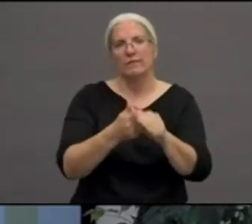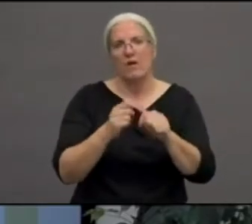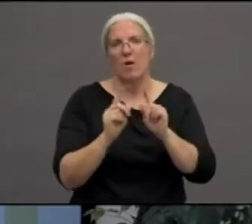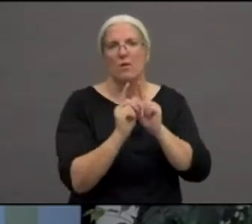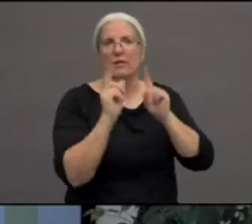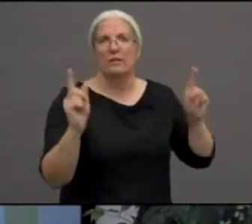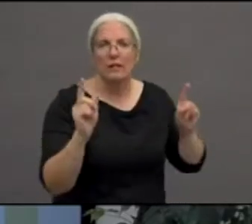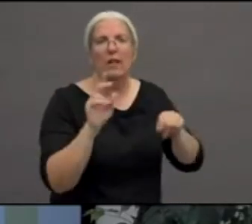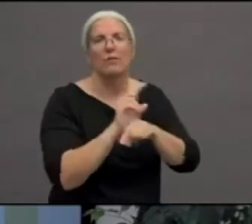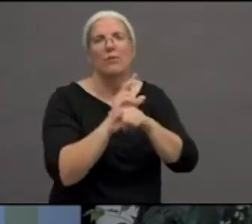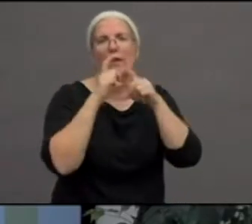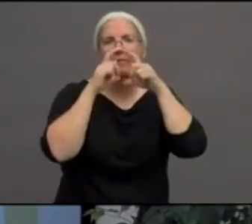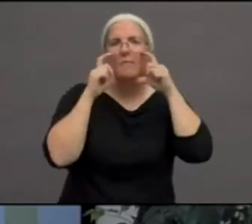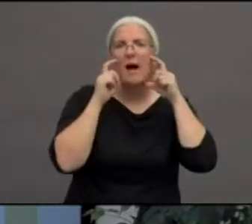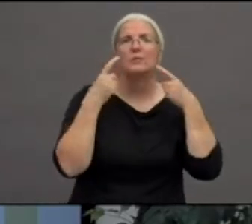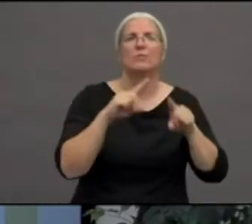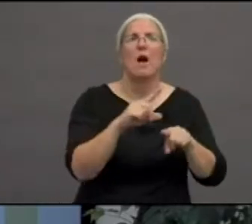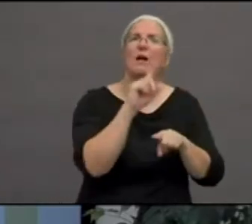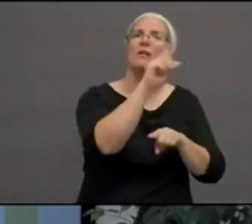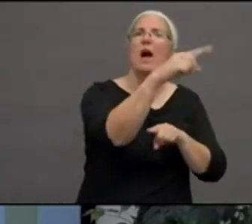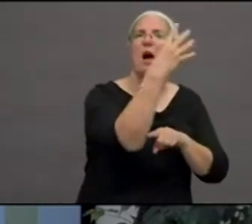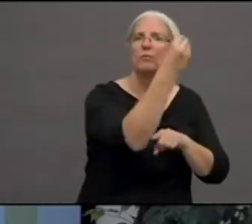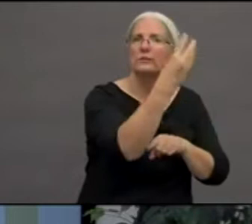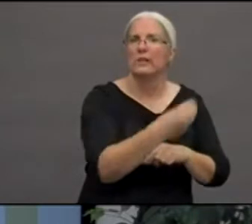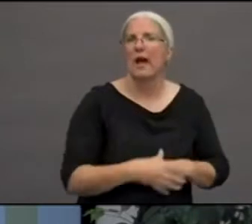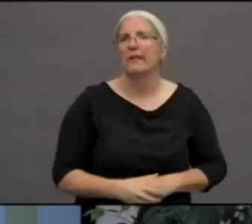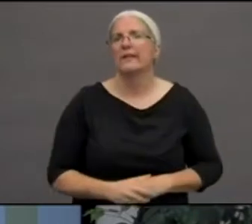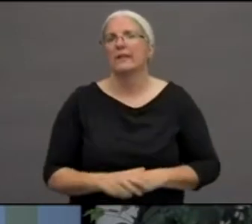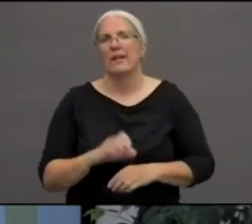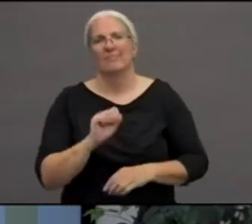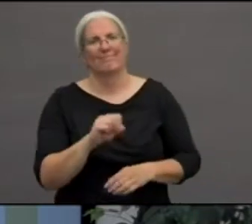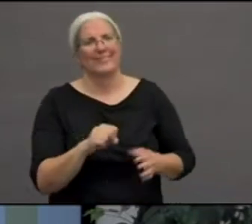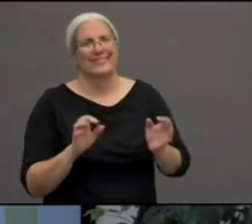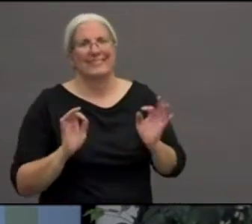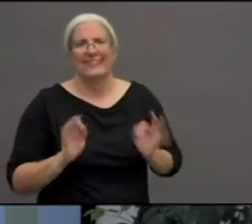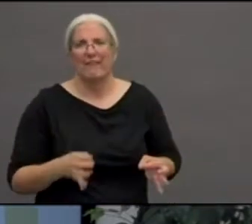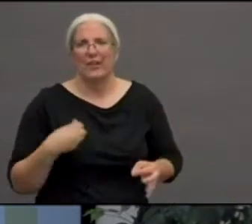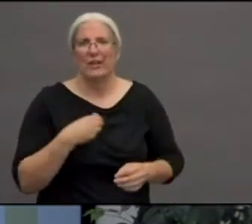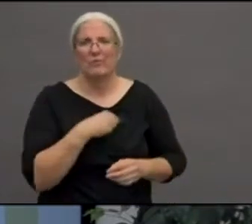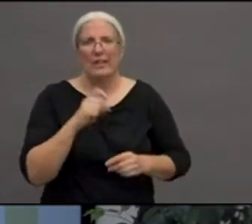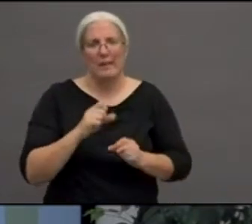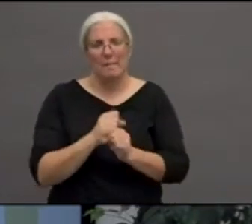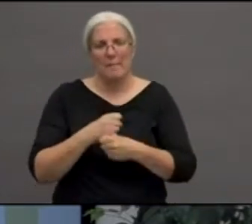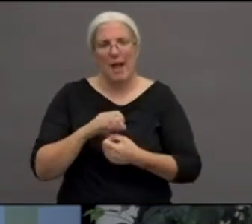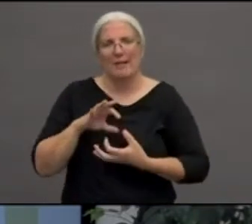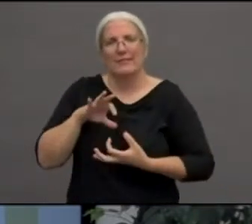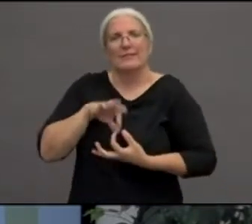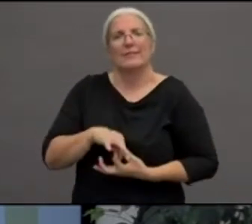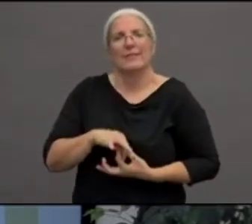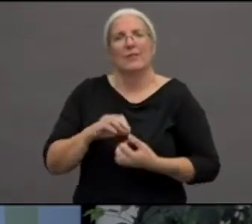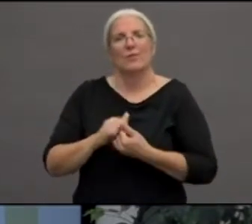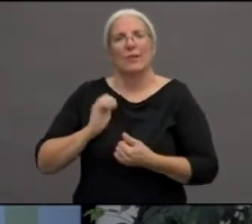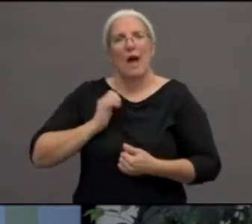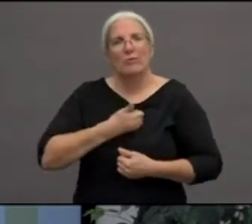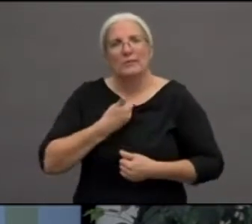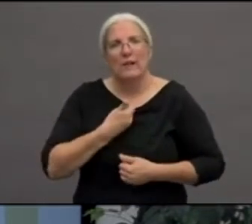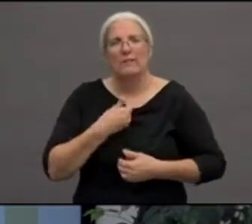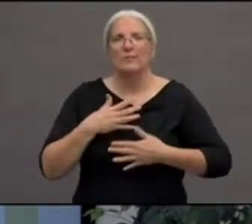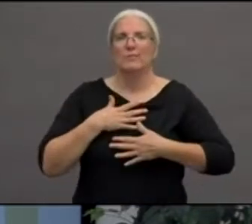definitely we have to make sure that we're in tuning with ourselves and taking that breather every day as well. I know